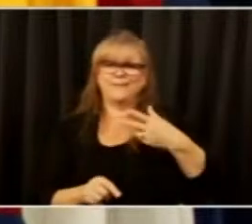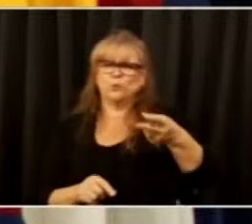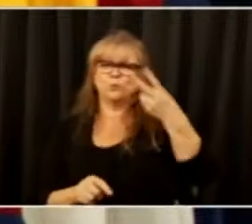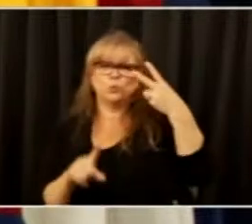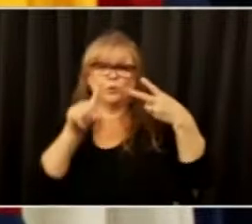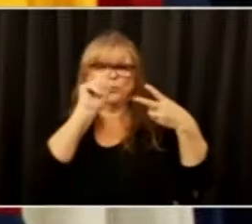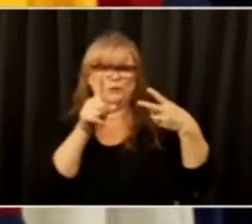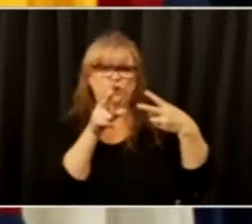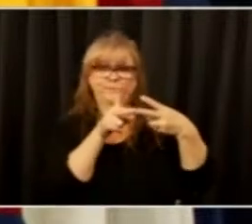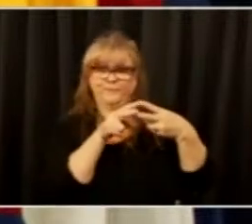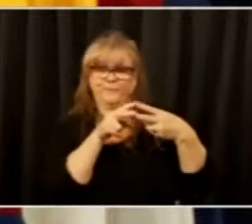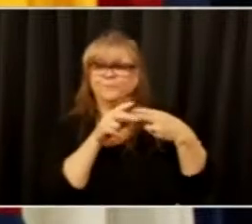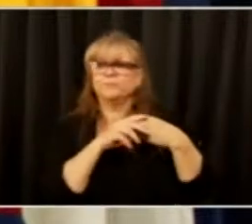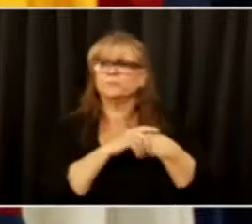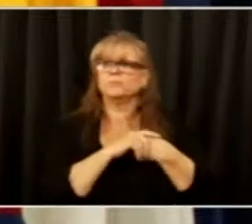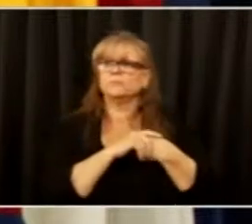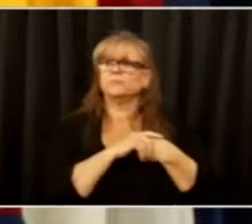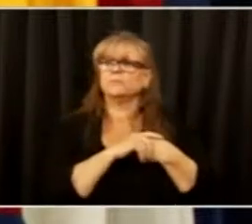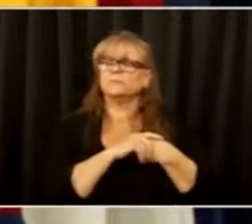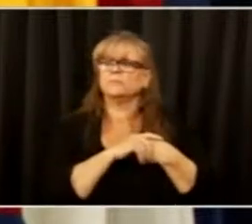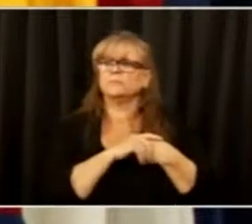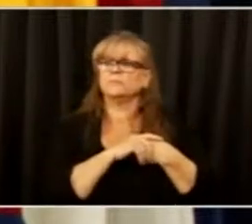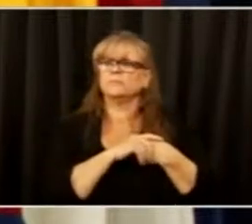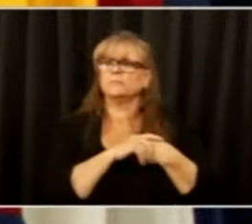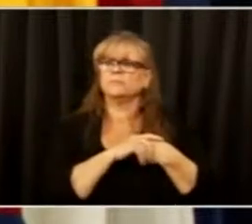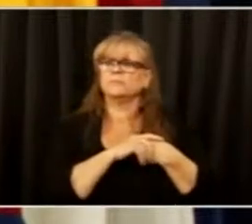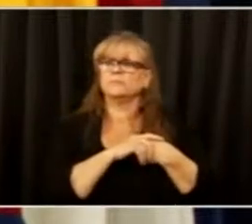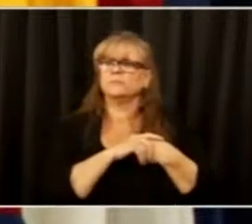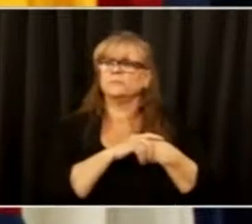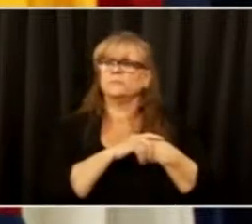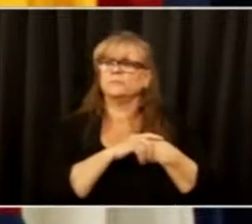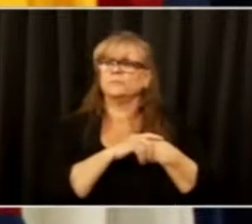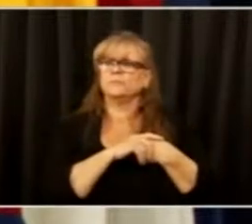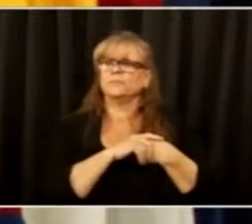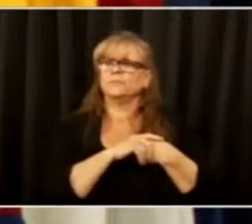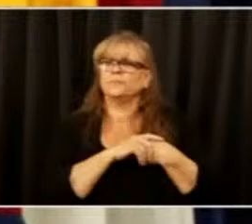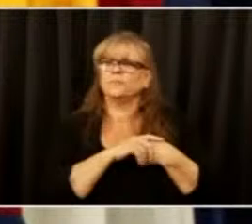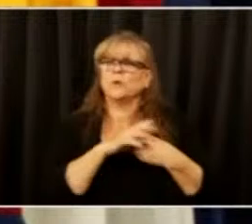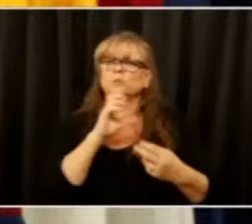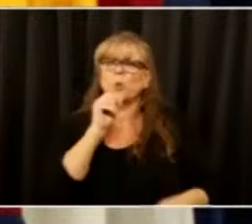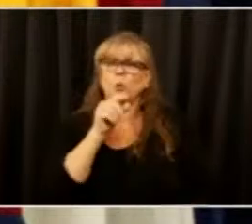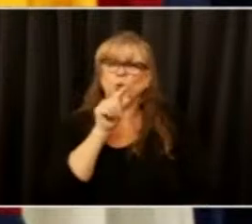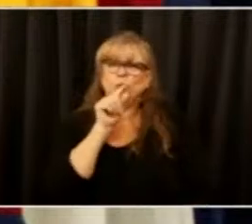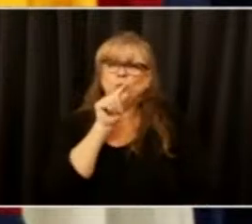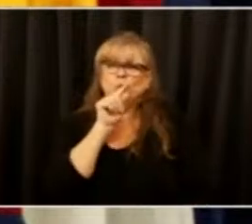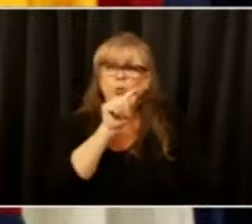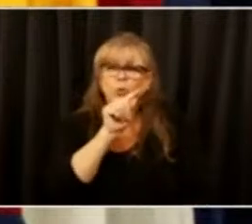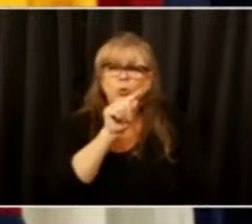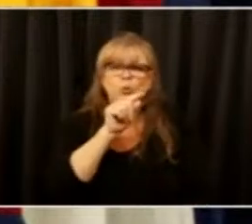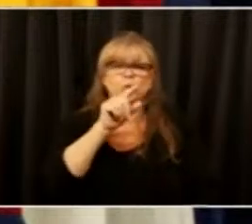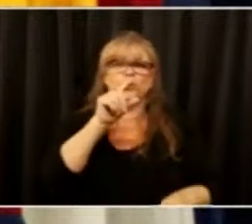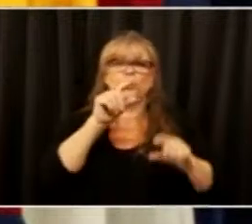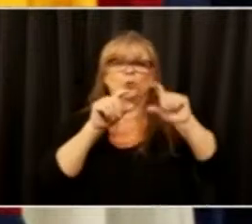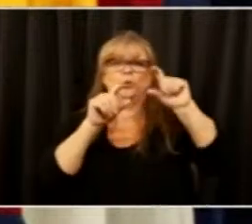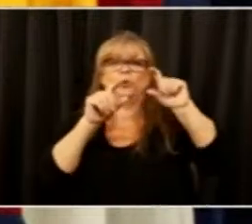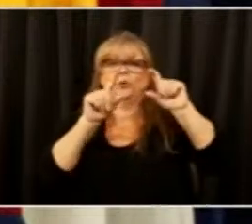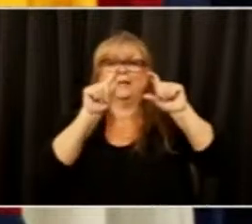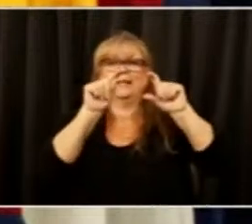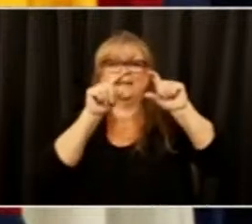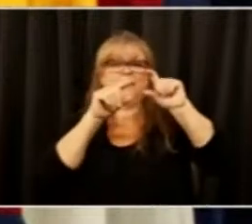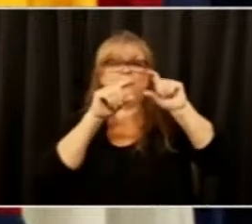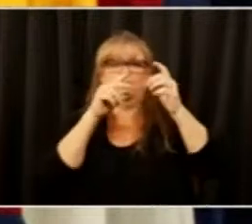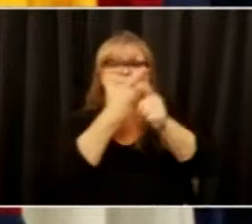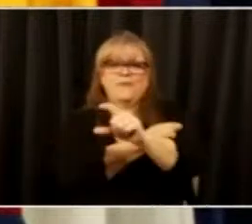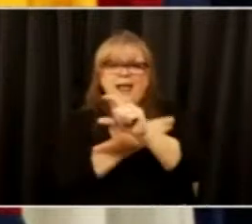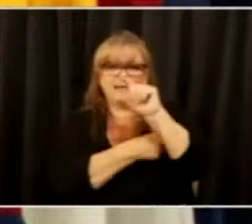storage protocols? Are we seeing more doses being stored for longer periods of time? What kind of drove that change? And 2, this is